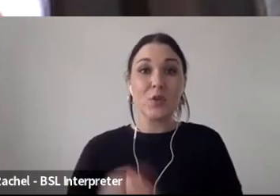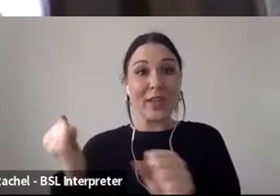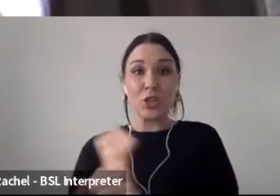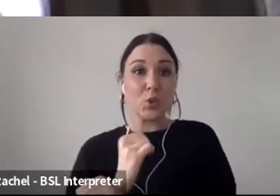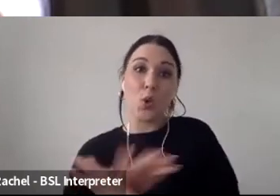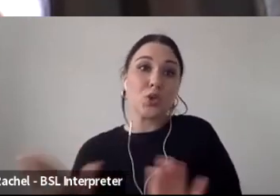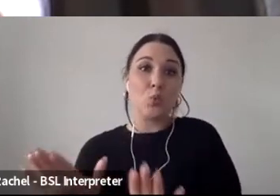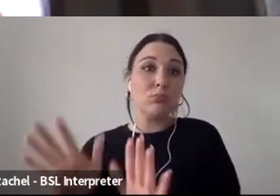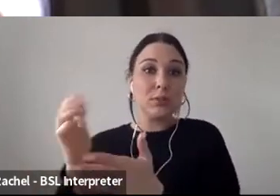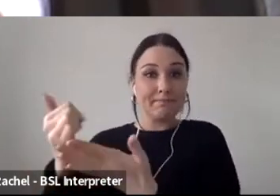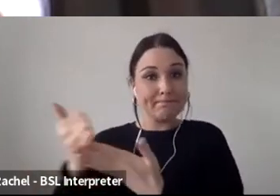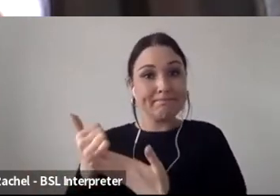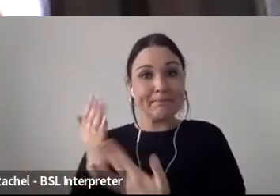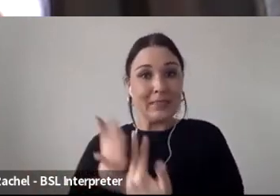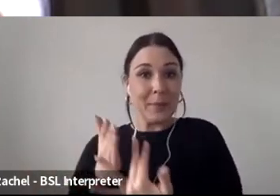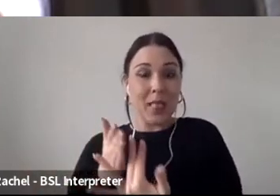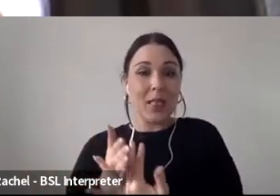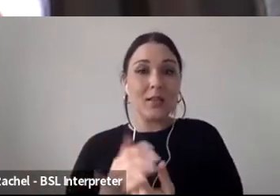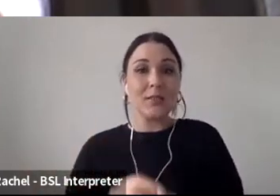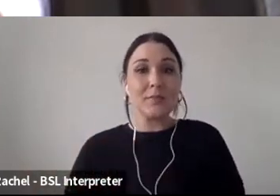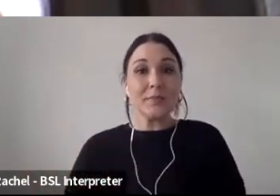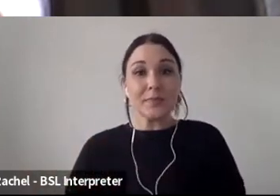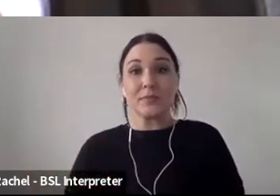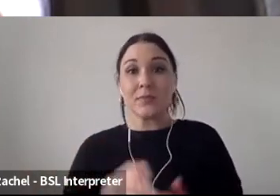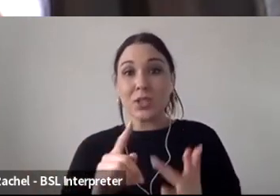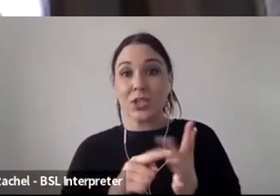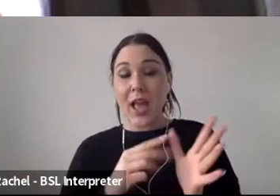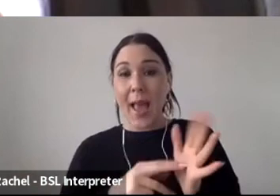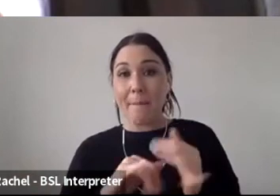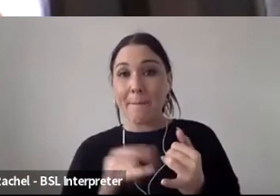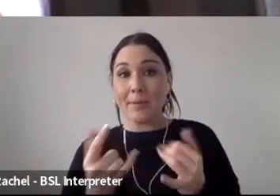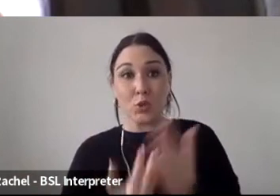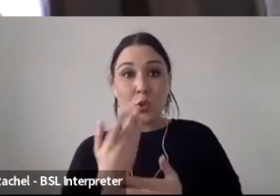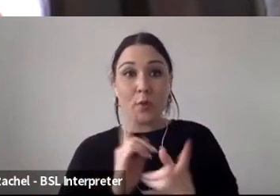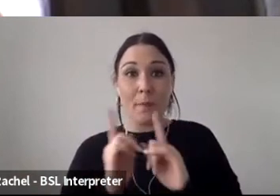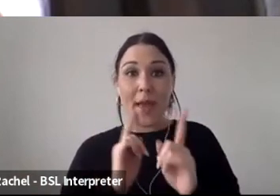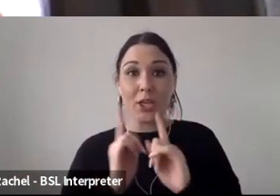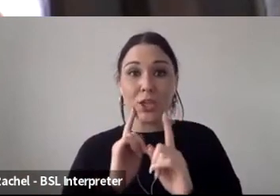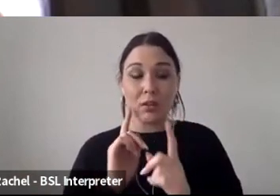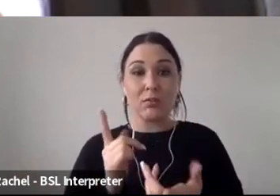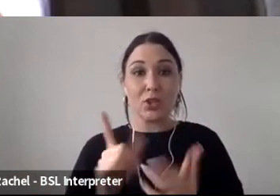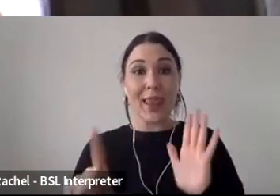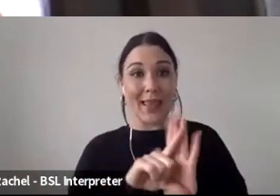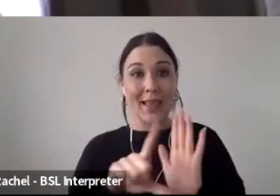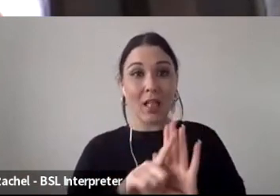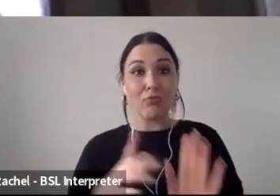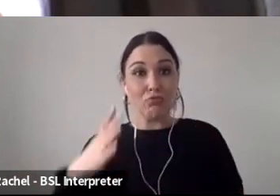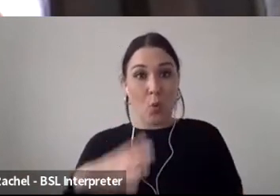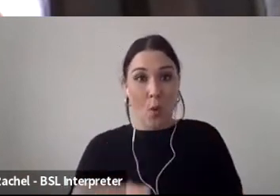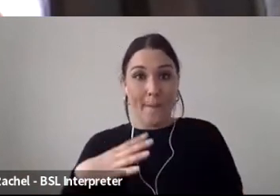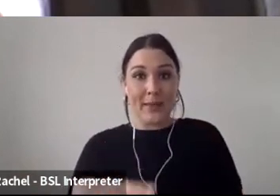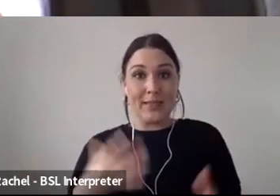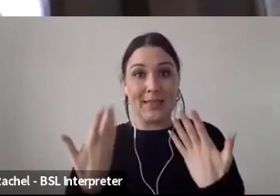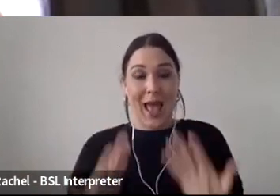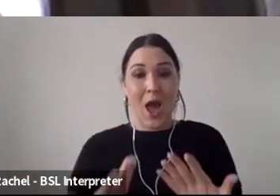don't. And, you know, I gather from James, I mean, that's new information for me, that there's actually, you know, a legal requirement, but certainly